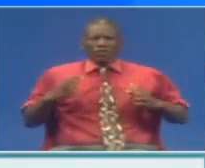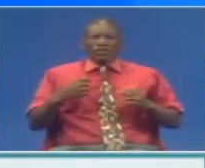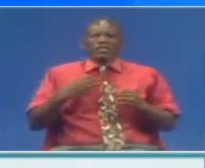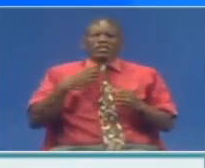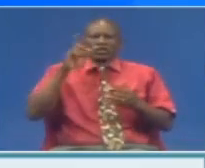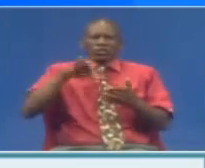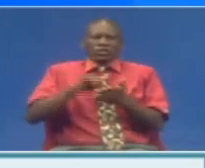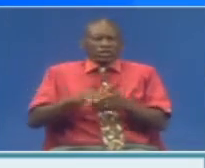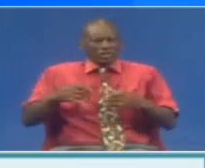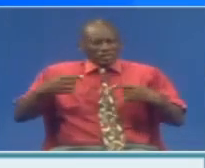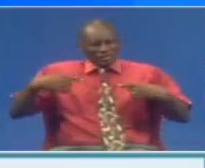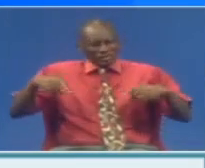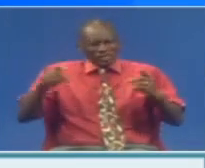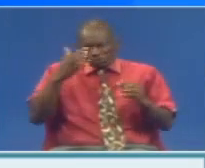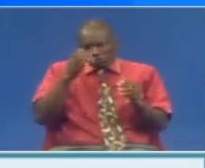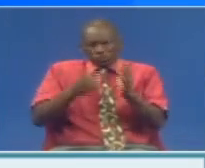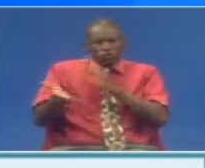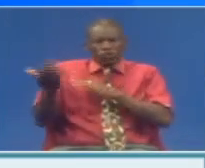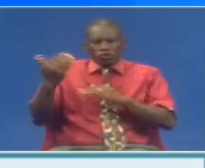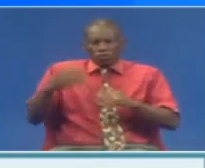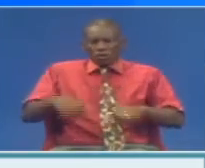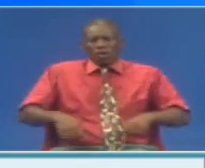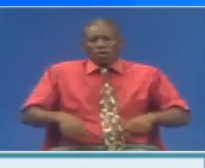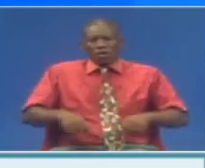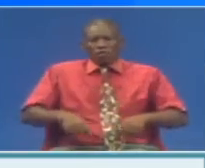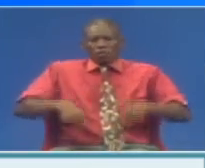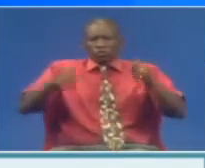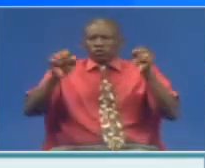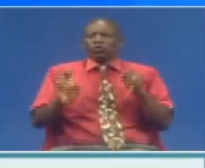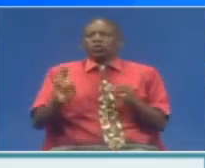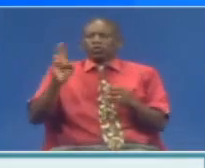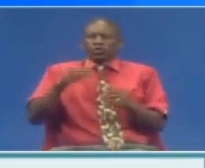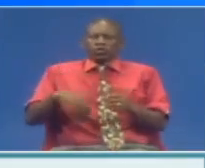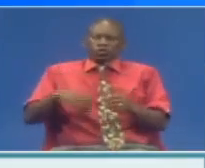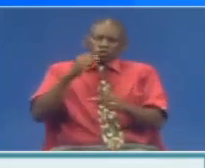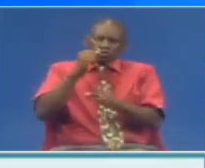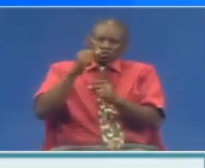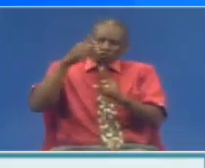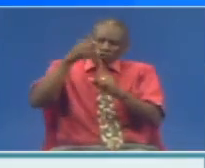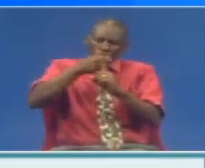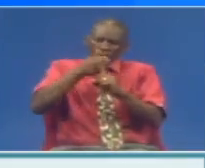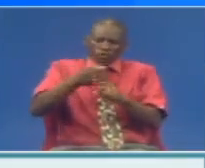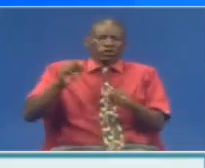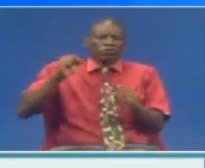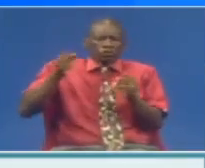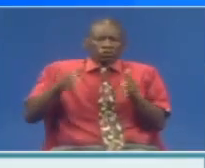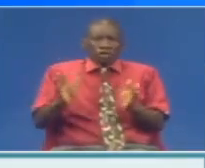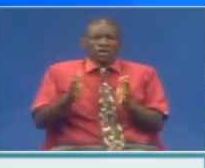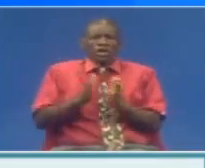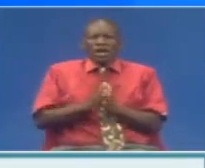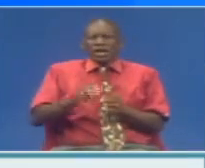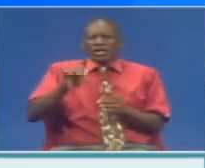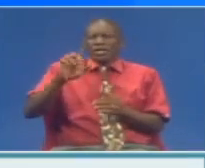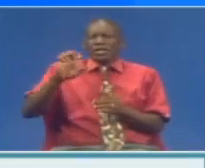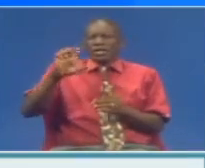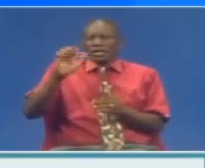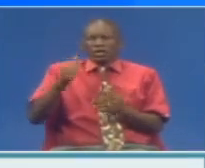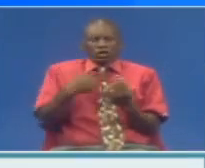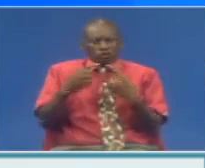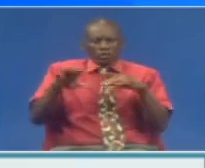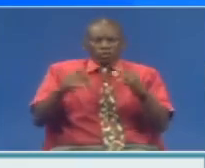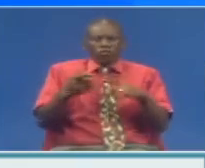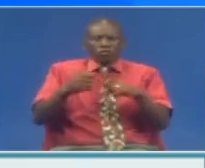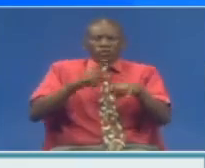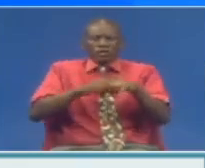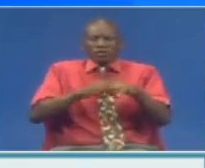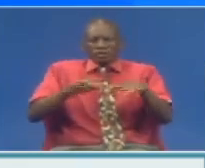due to a move by his former boss to fight him politically. Leila Mohammed dissects his moves since his time as a deputy